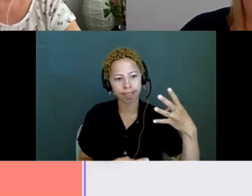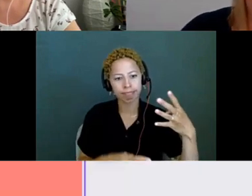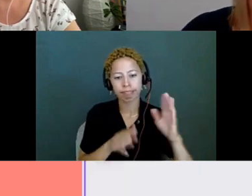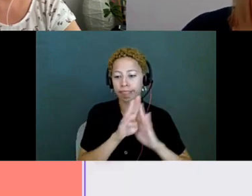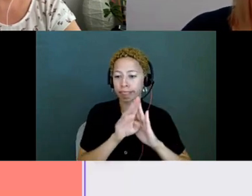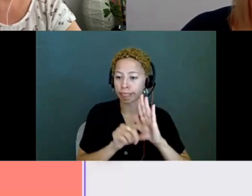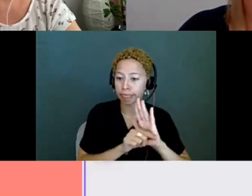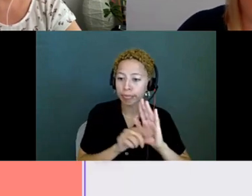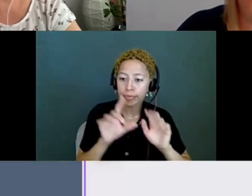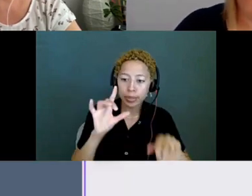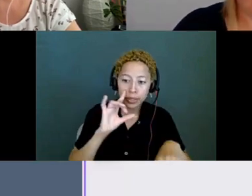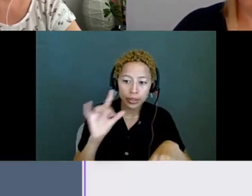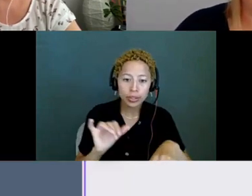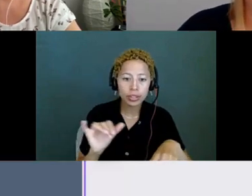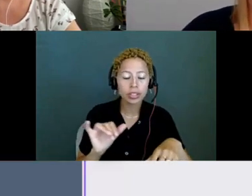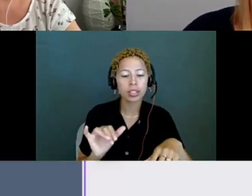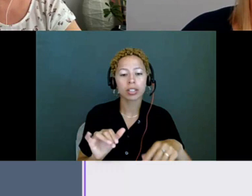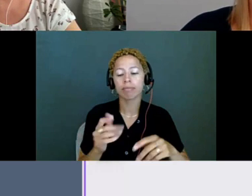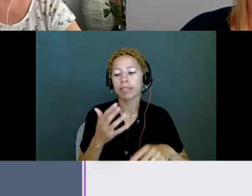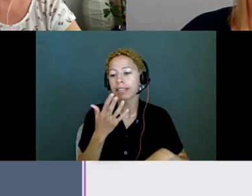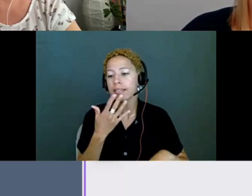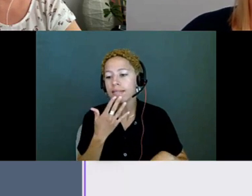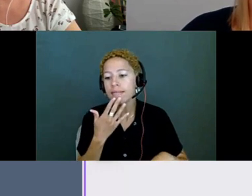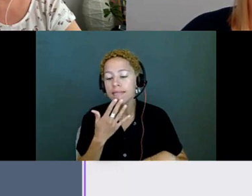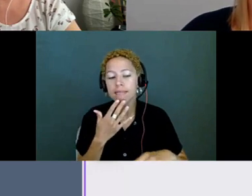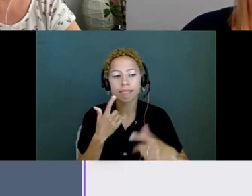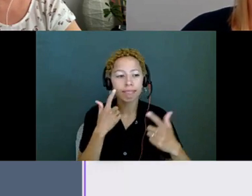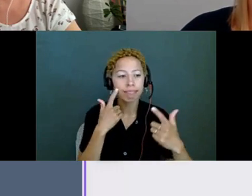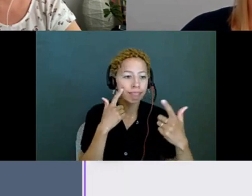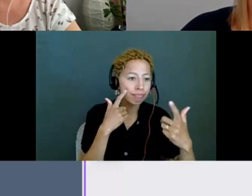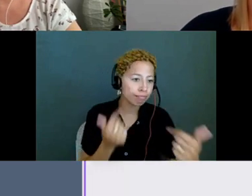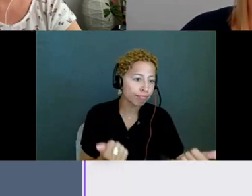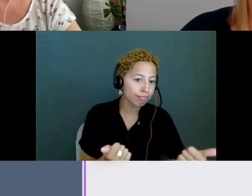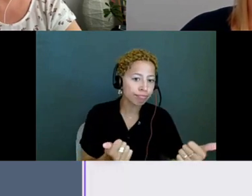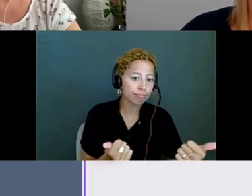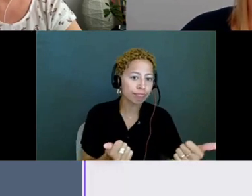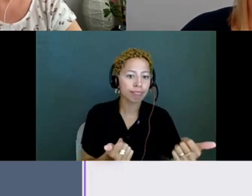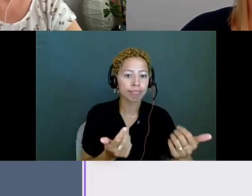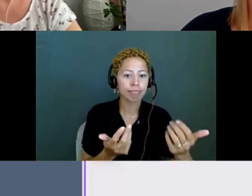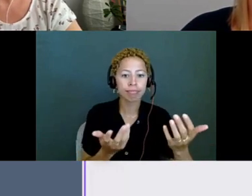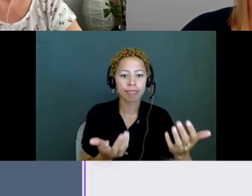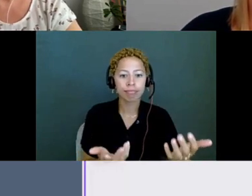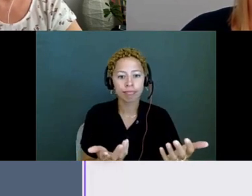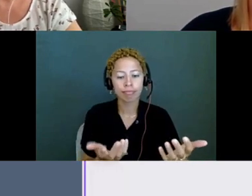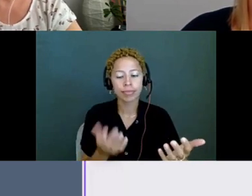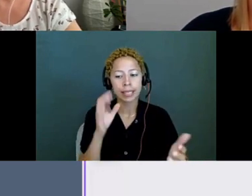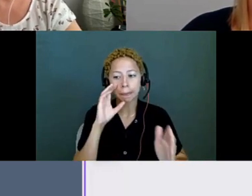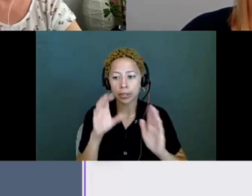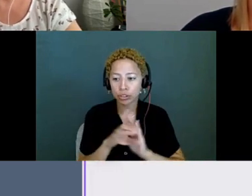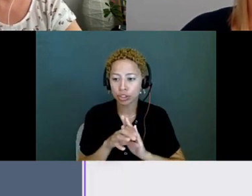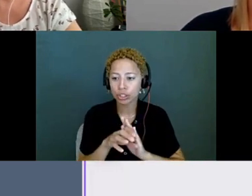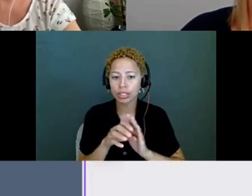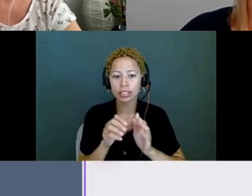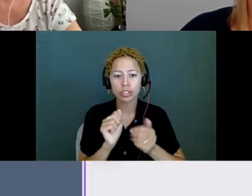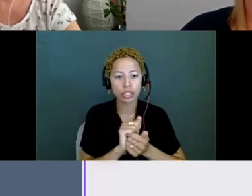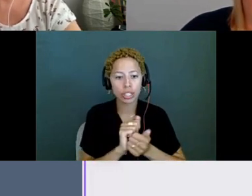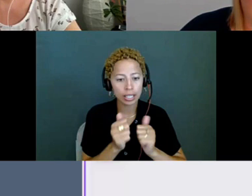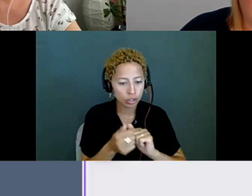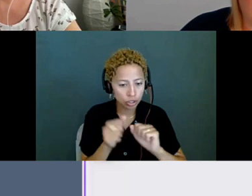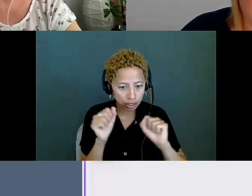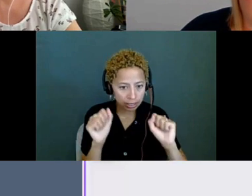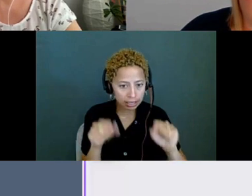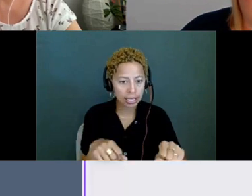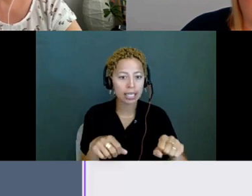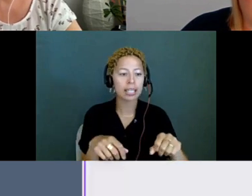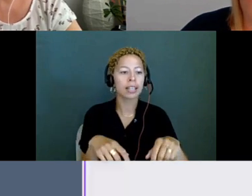background, and I can change my background to any color. I can change the images. I can look for